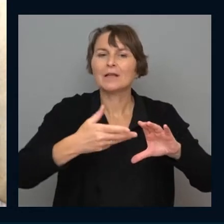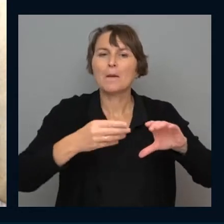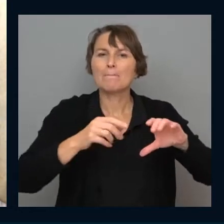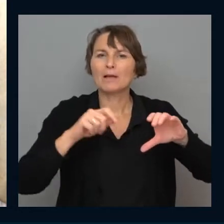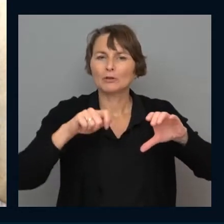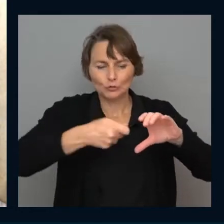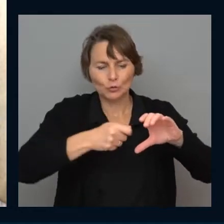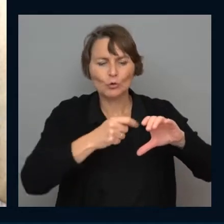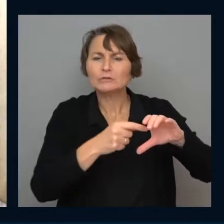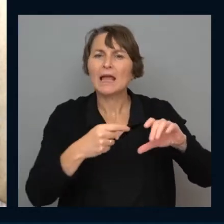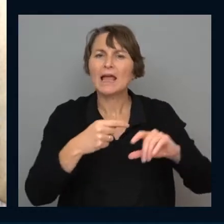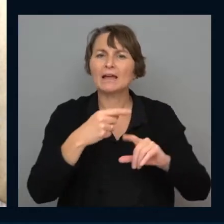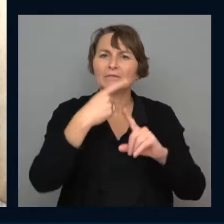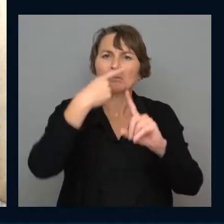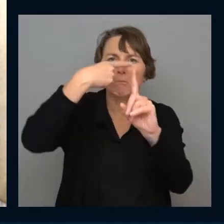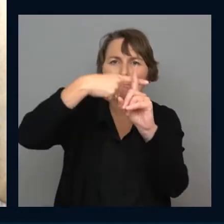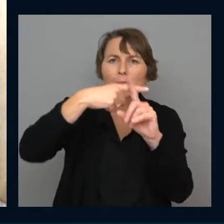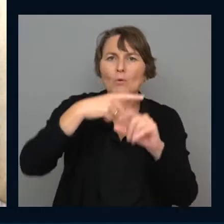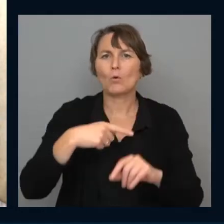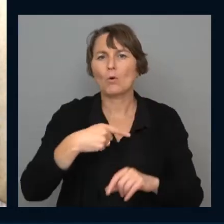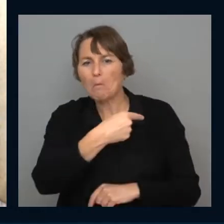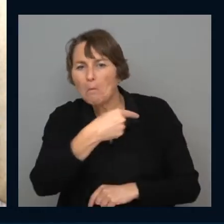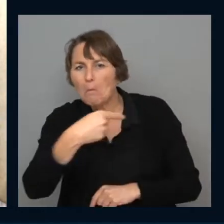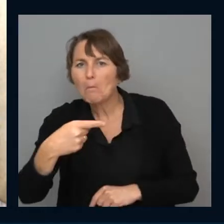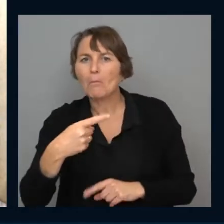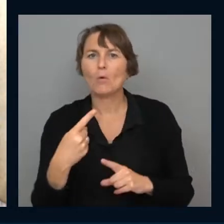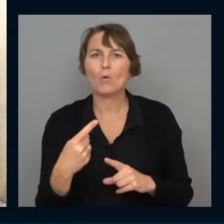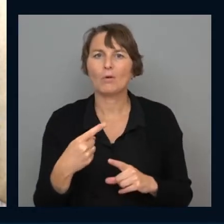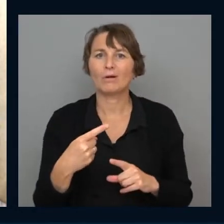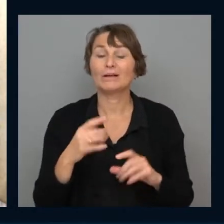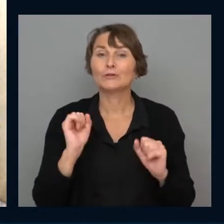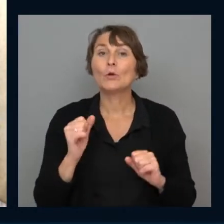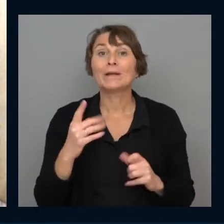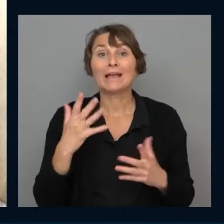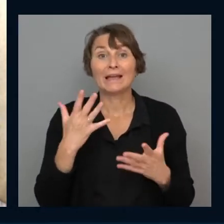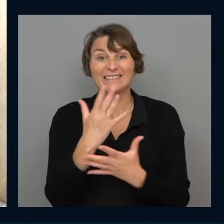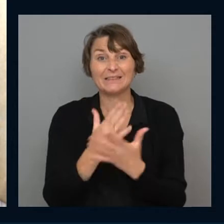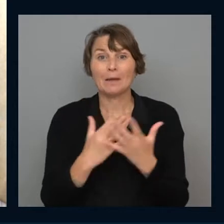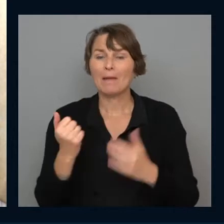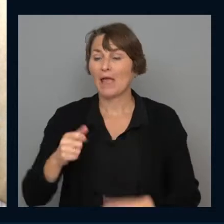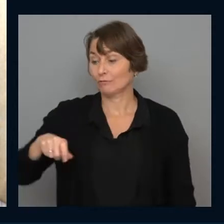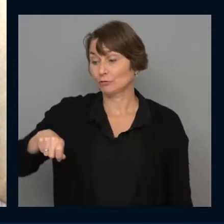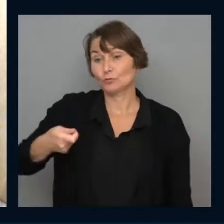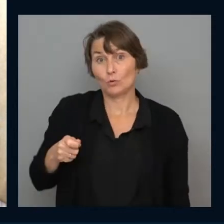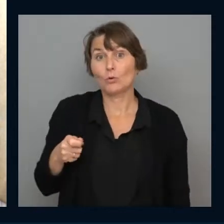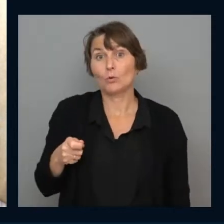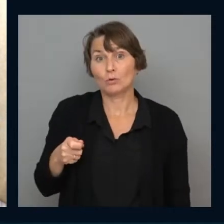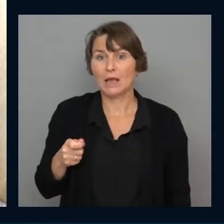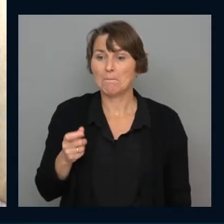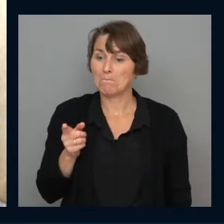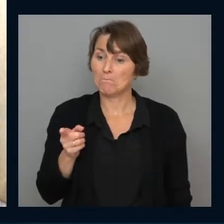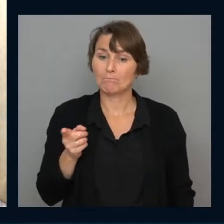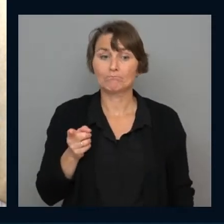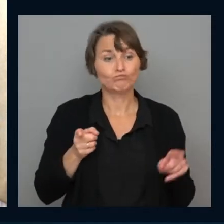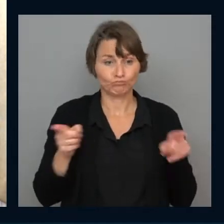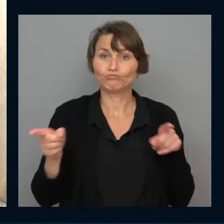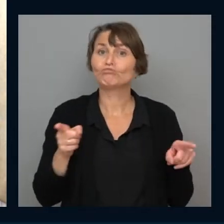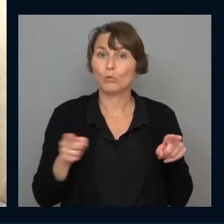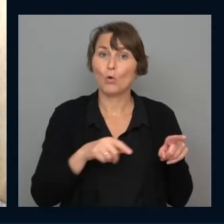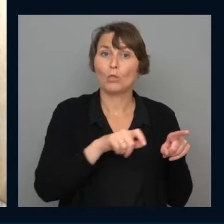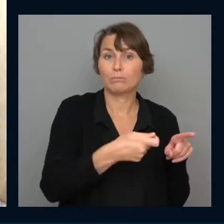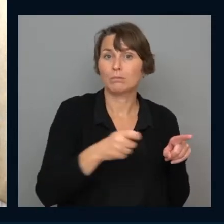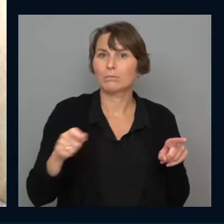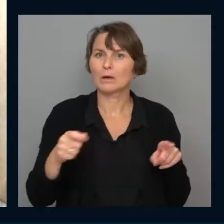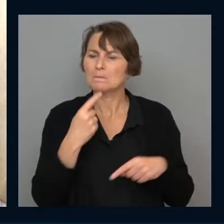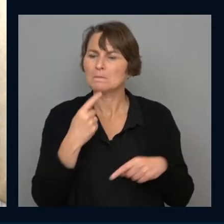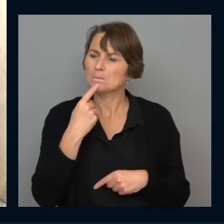a Phillips head screwdriver or a flathead screwdriver, right? It can accept both of them. So then which tool do you usually grab? Well,